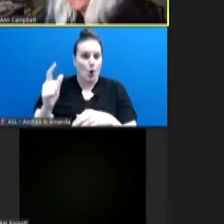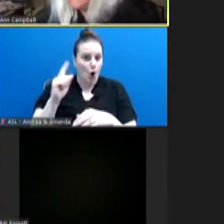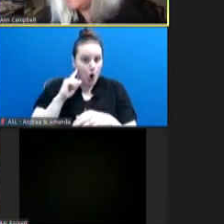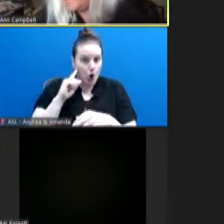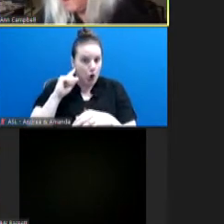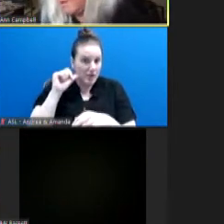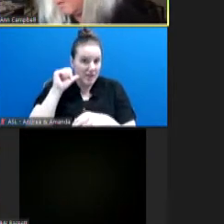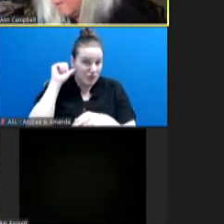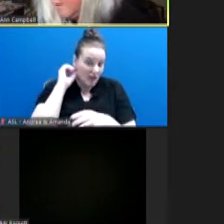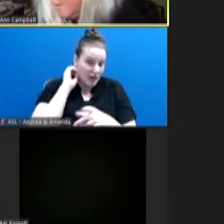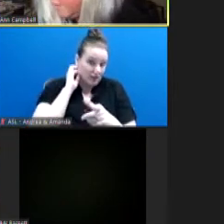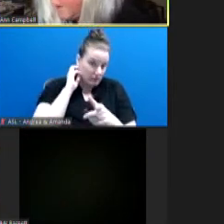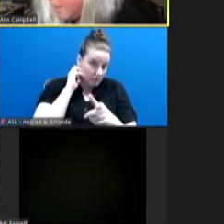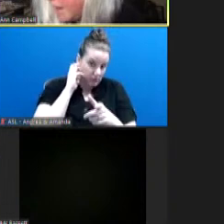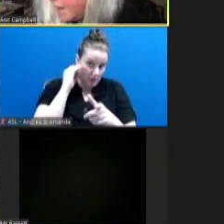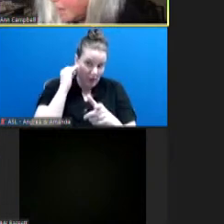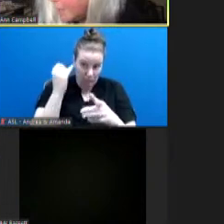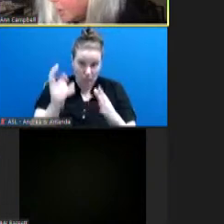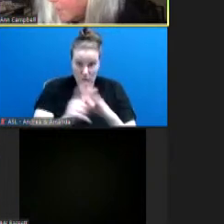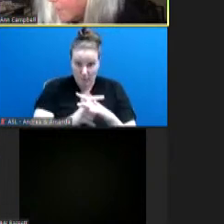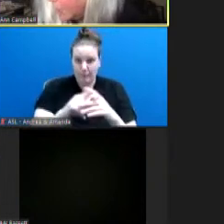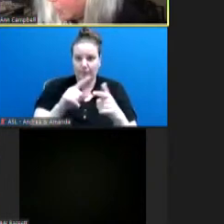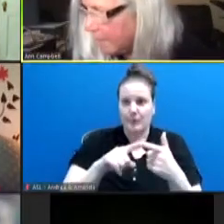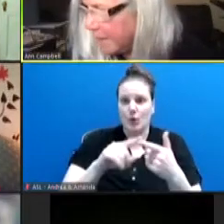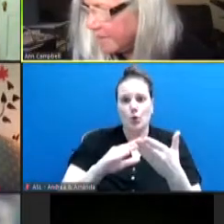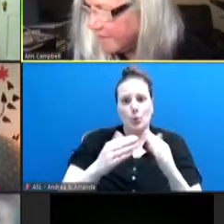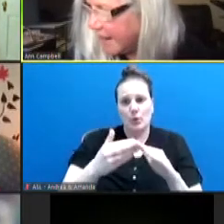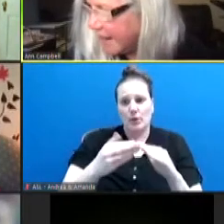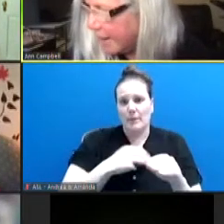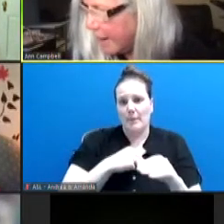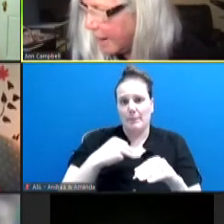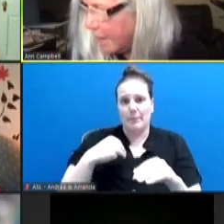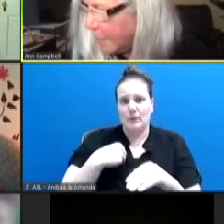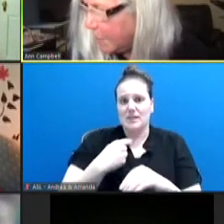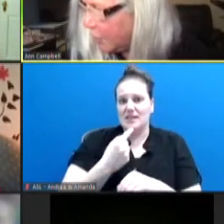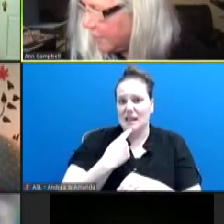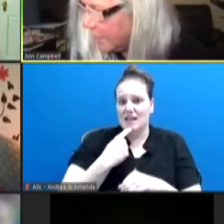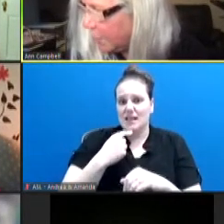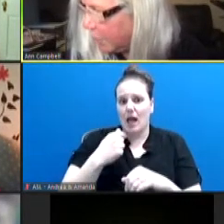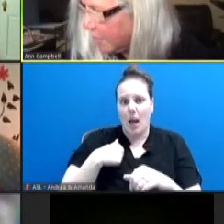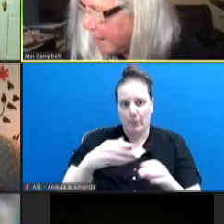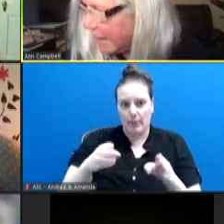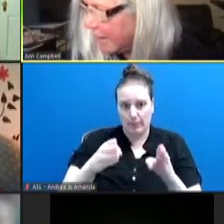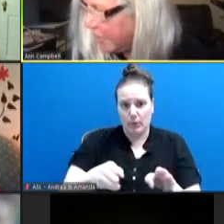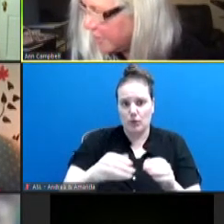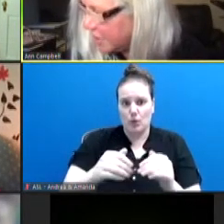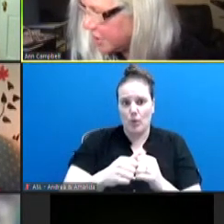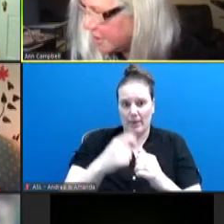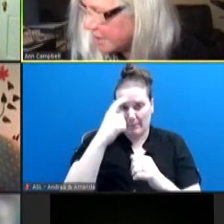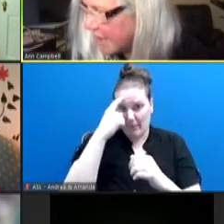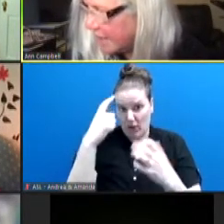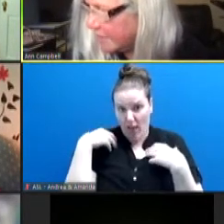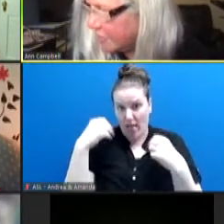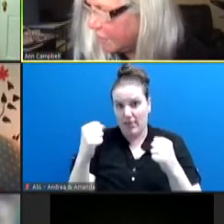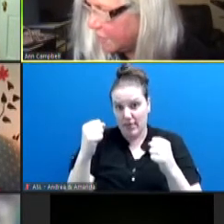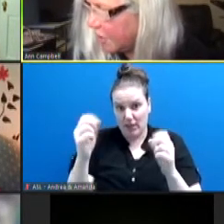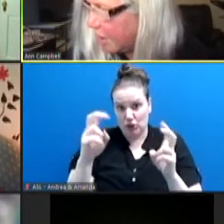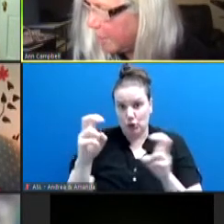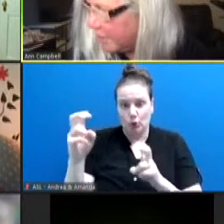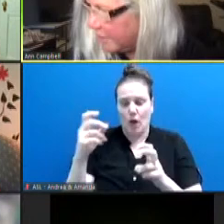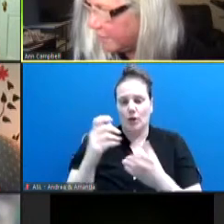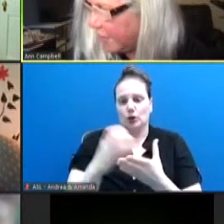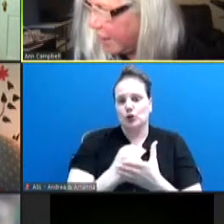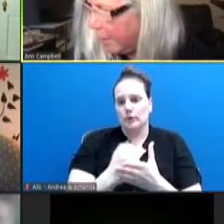yesterday, those that were there, from a community member that said, "I am a person with mental health issues. I deserve to